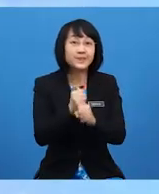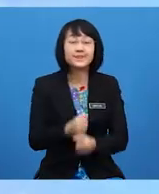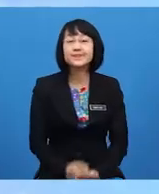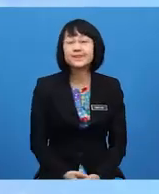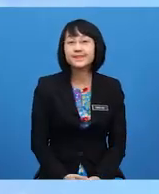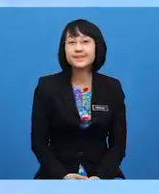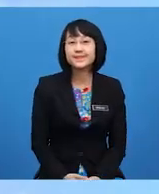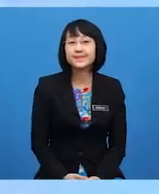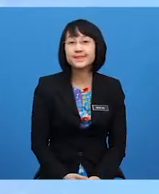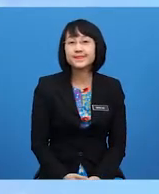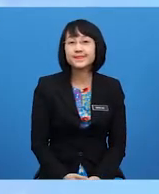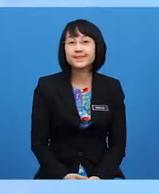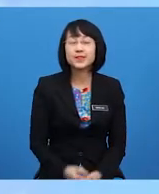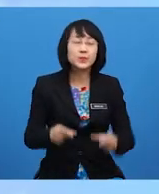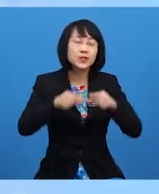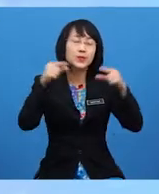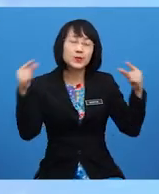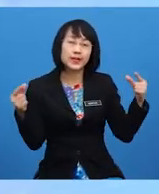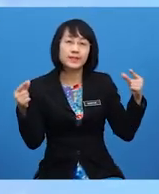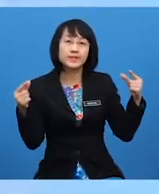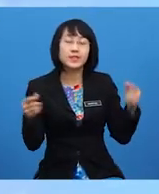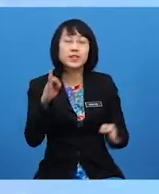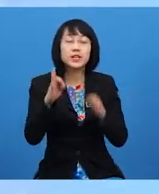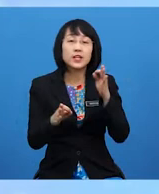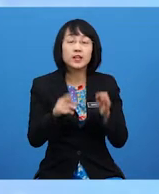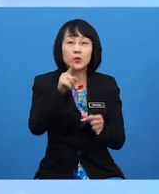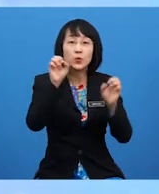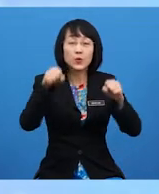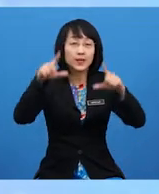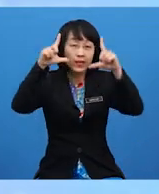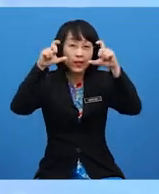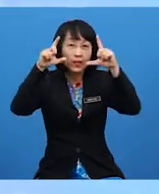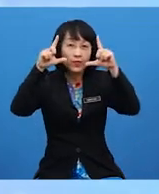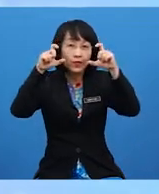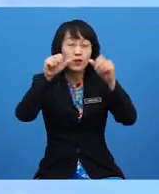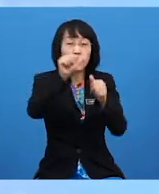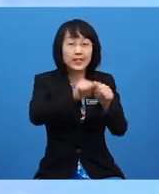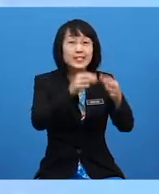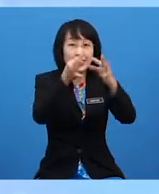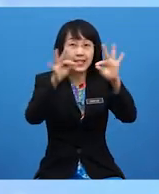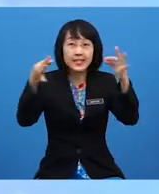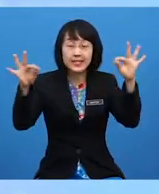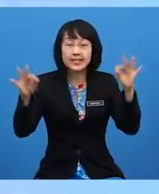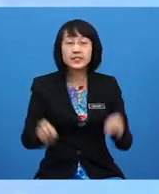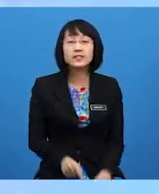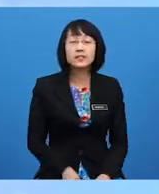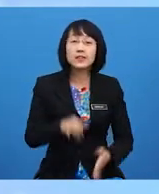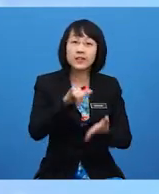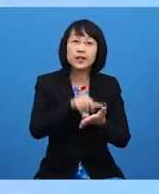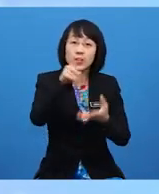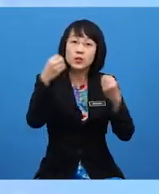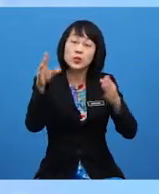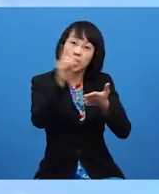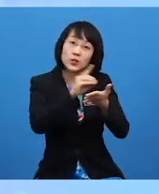Now, it would be great if you could take a photo of each sentences that you have